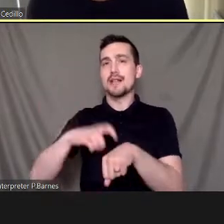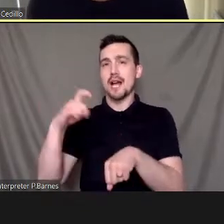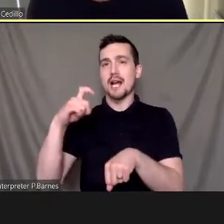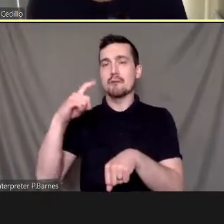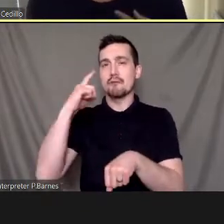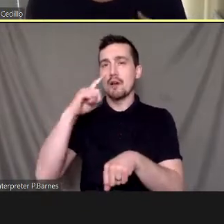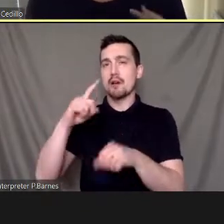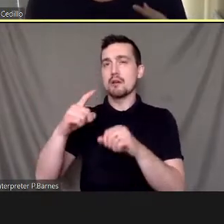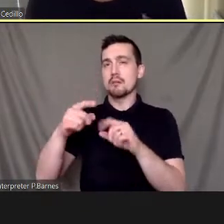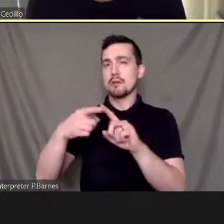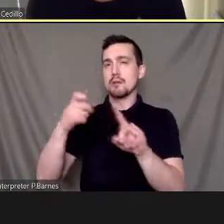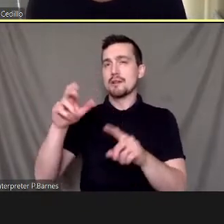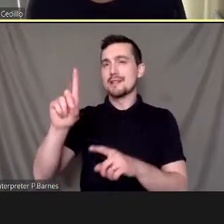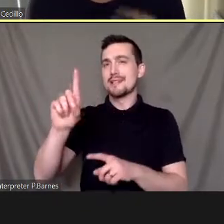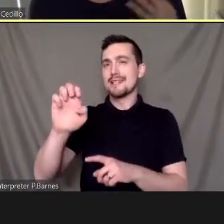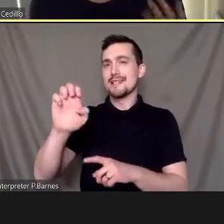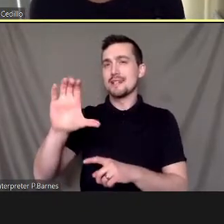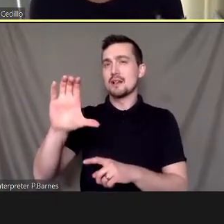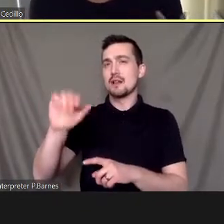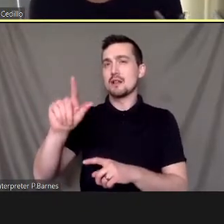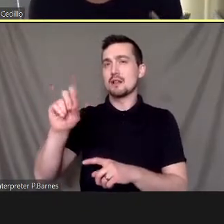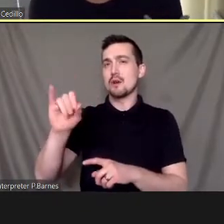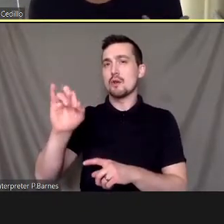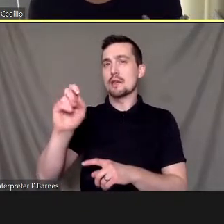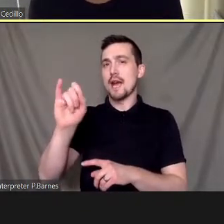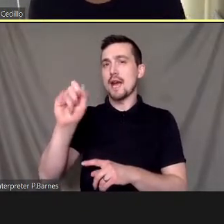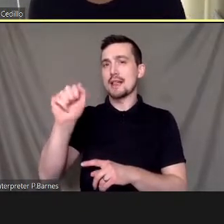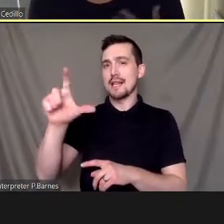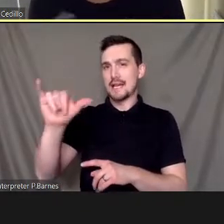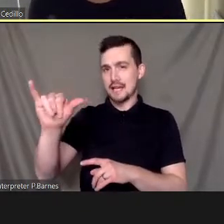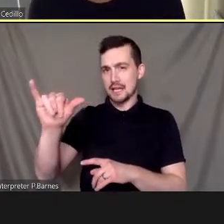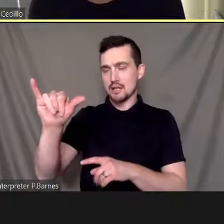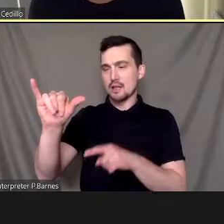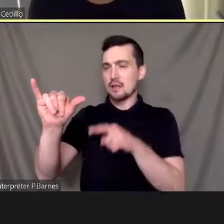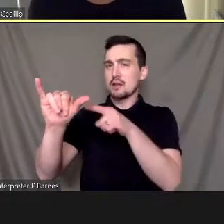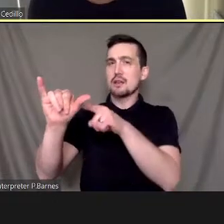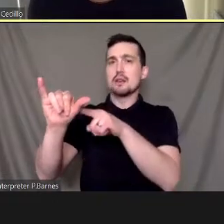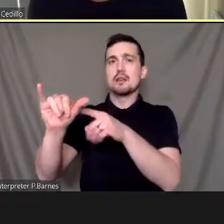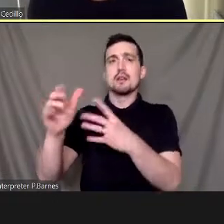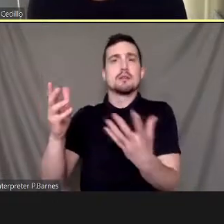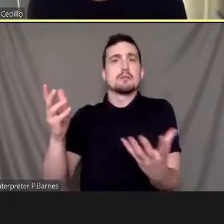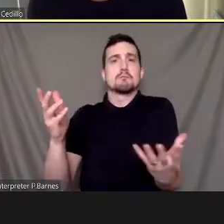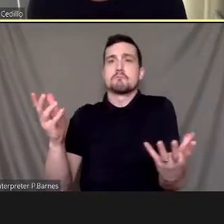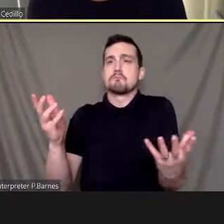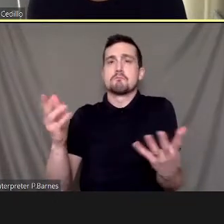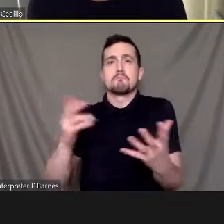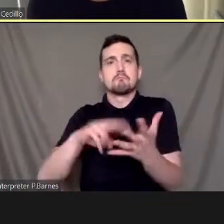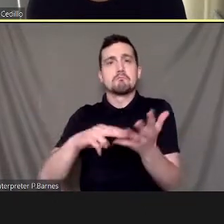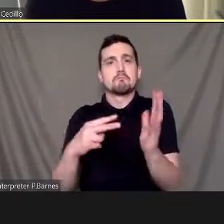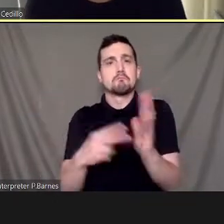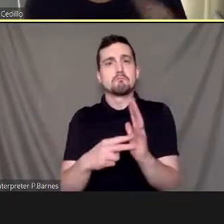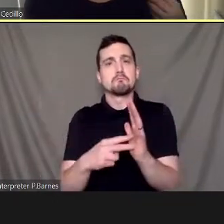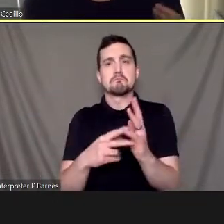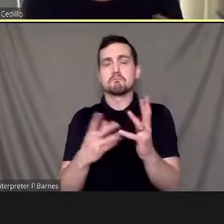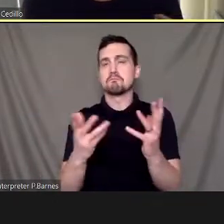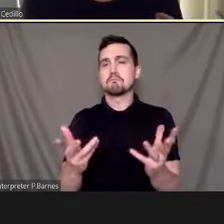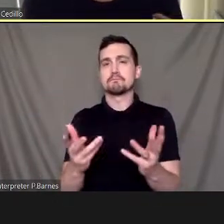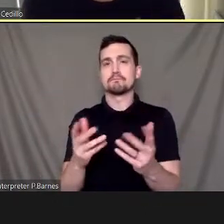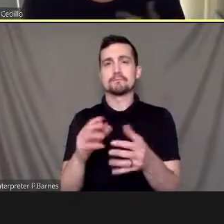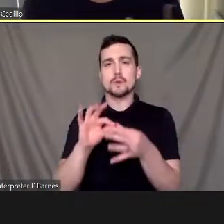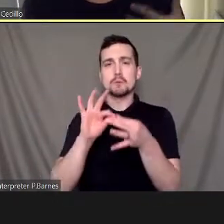is that decoloniality has to do with really